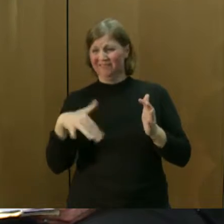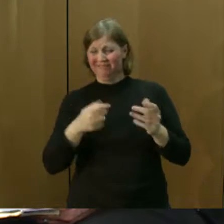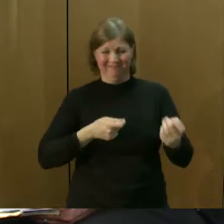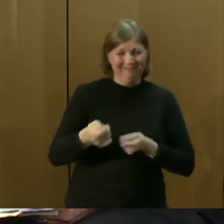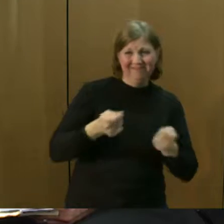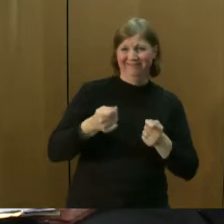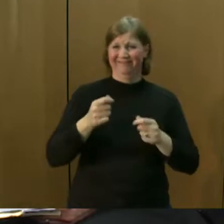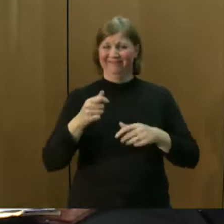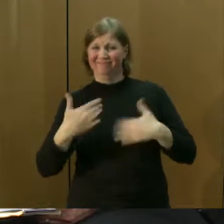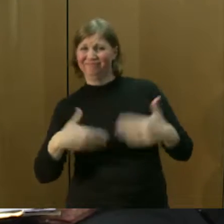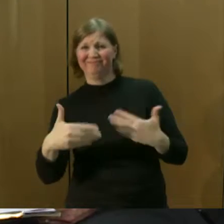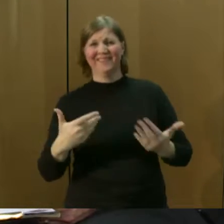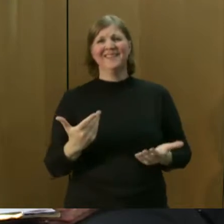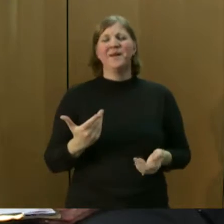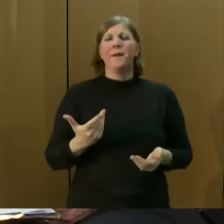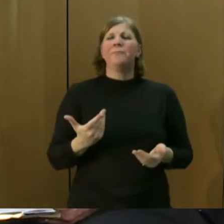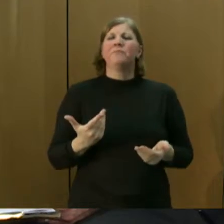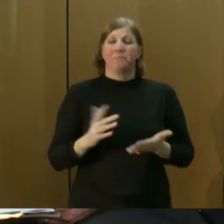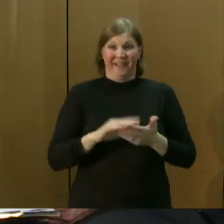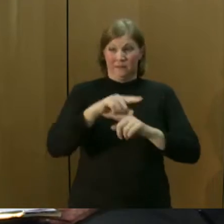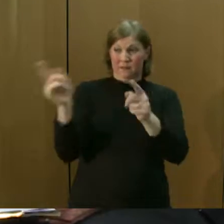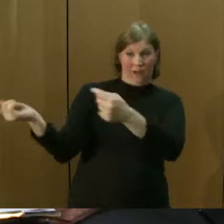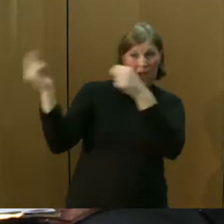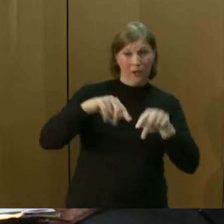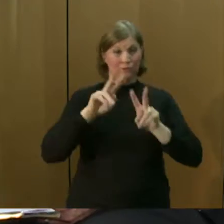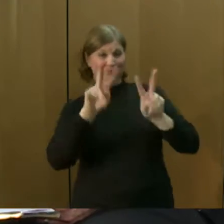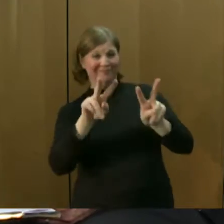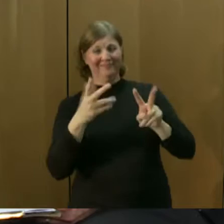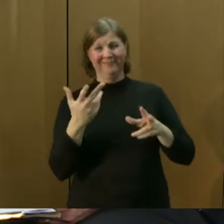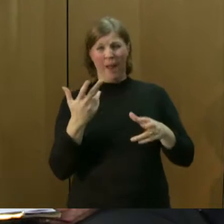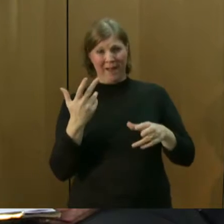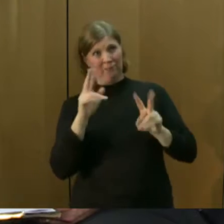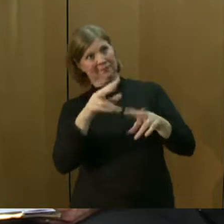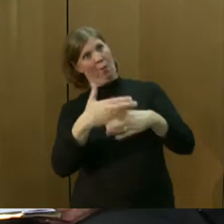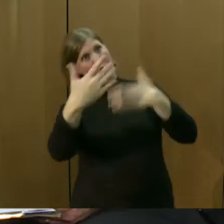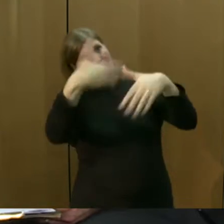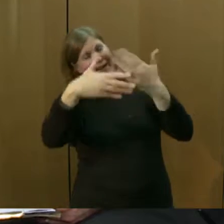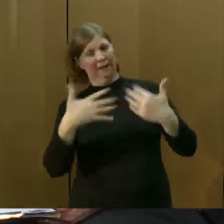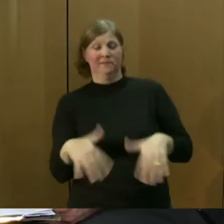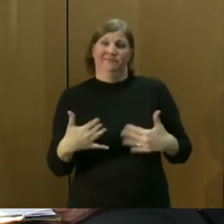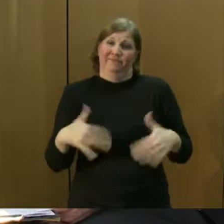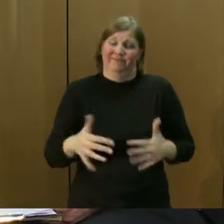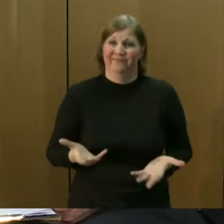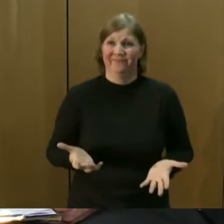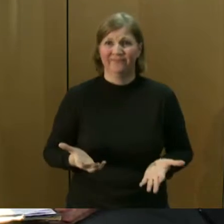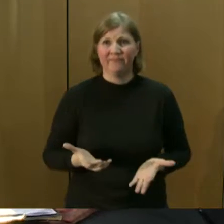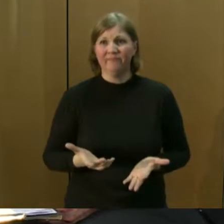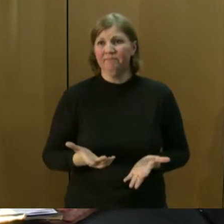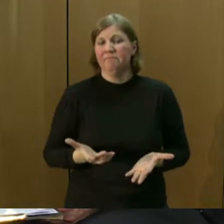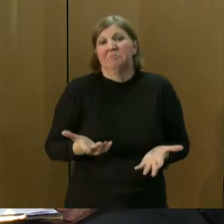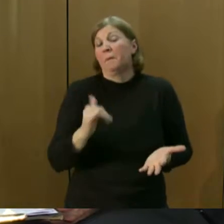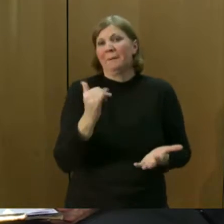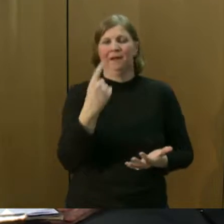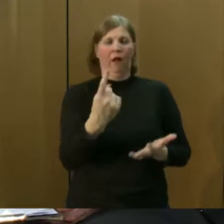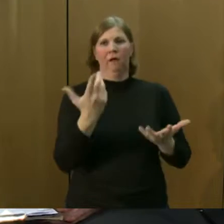and they come to see work, and maybe that's for a discussion, maybe that's an agent, maybe you're an actor looking for an agent, maybe you're